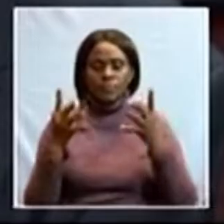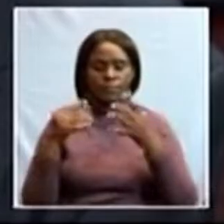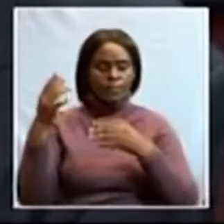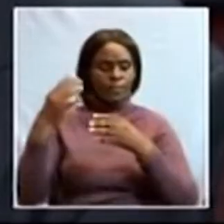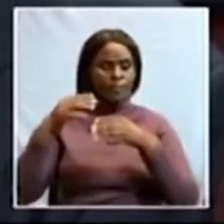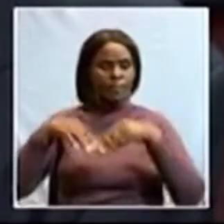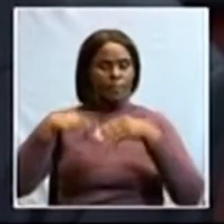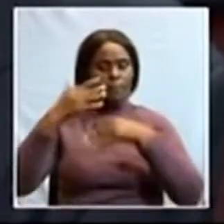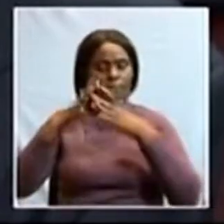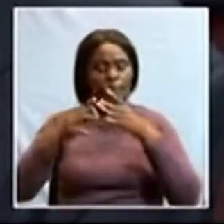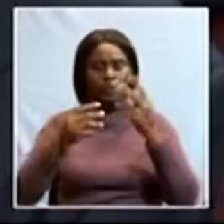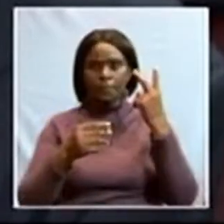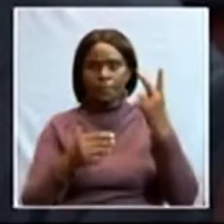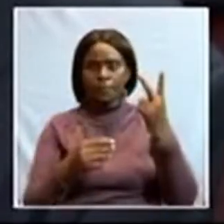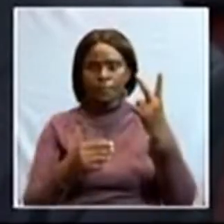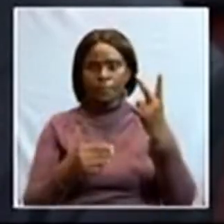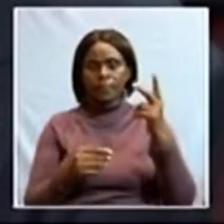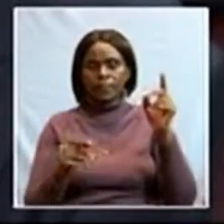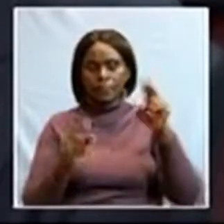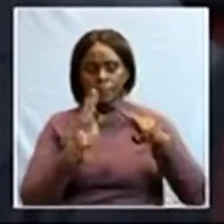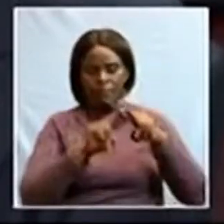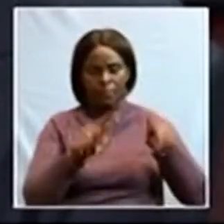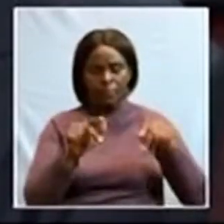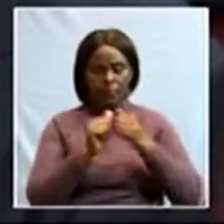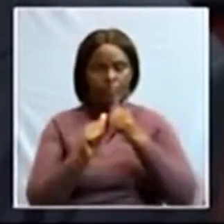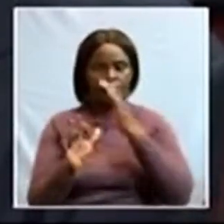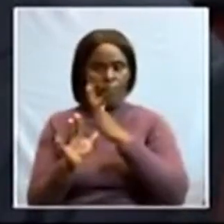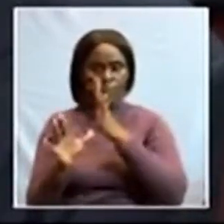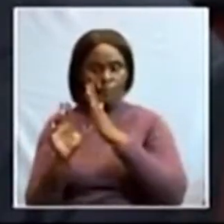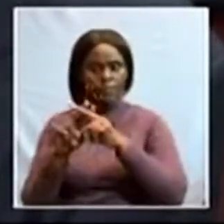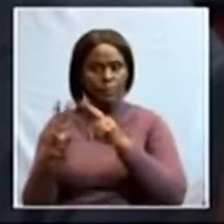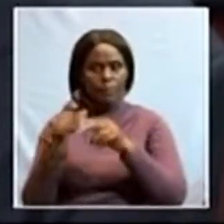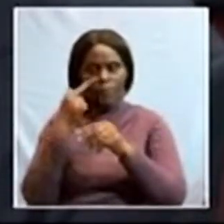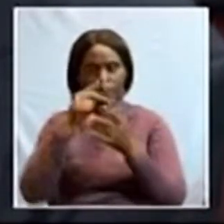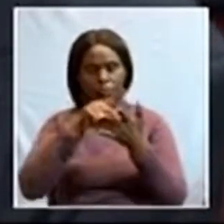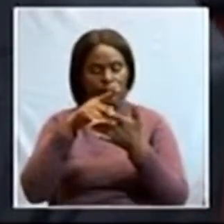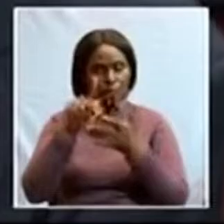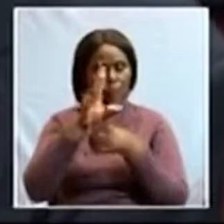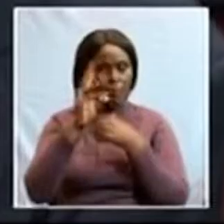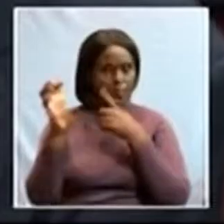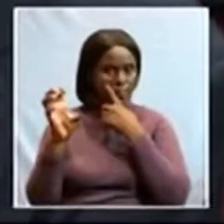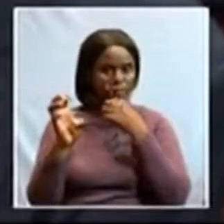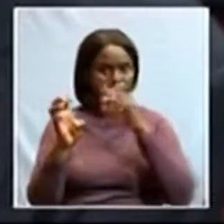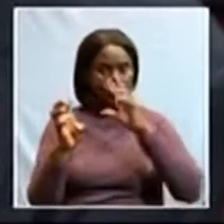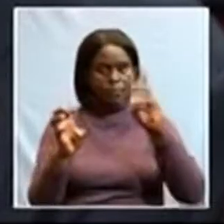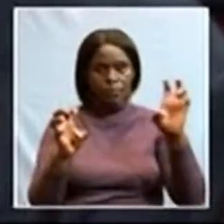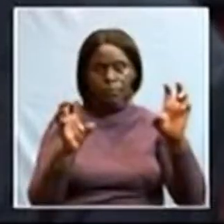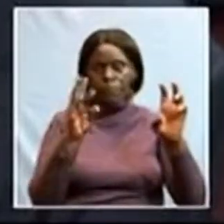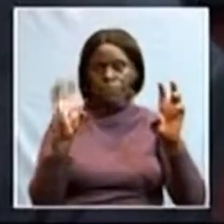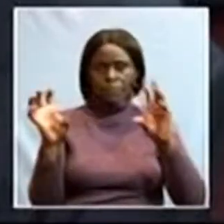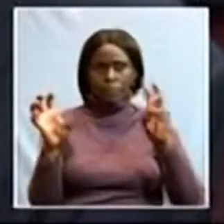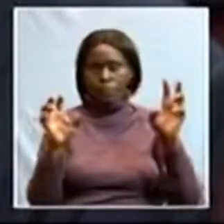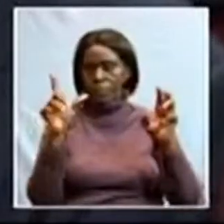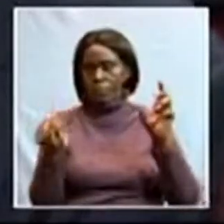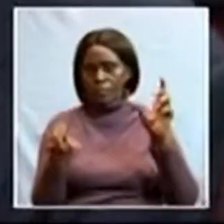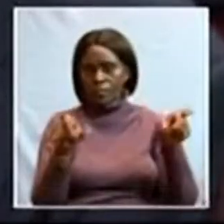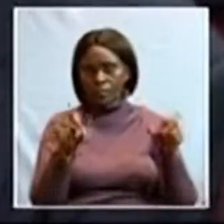outsiders are here? The two outsiders, the chair and the vice. You pay them 600 each again. 600 each. Yes,